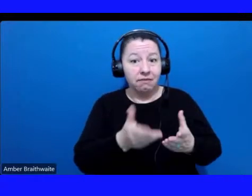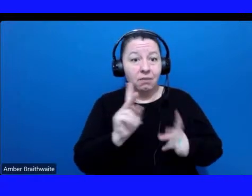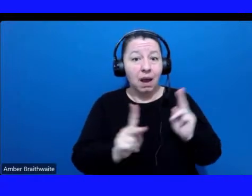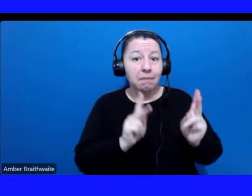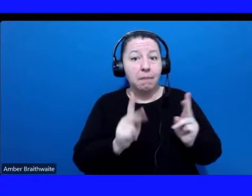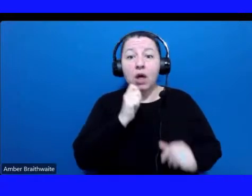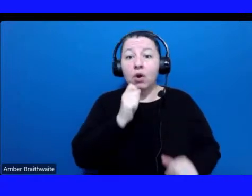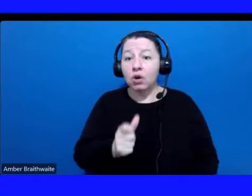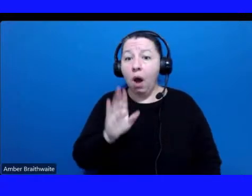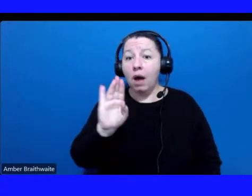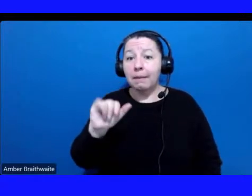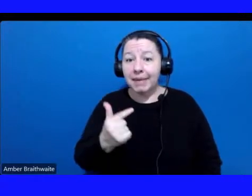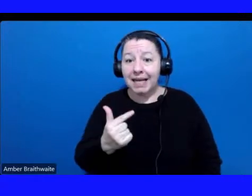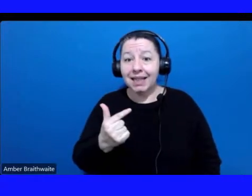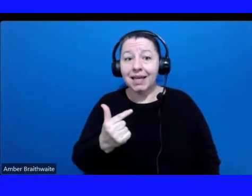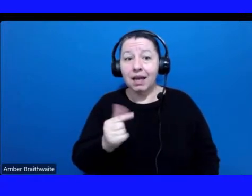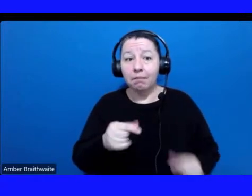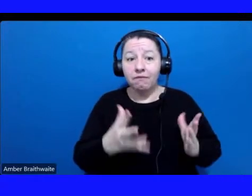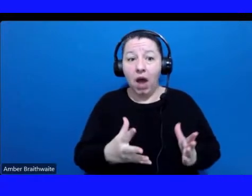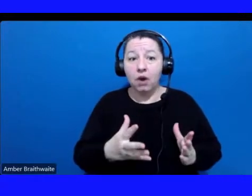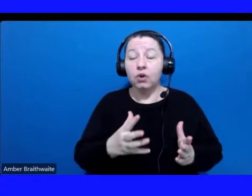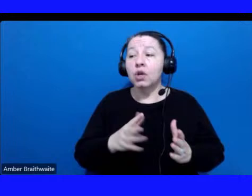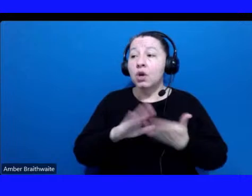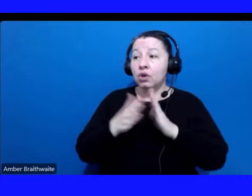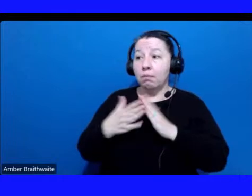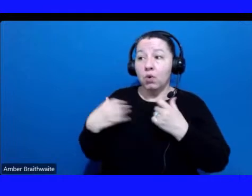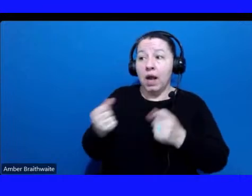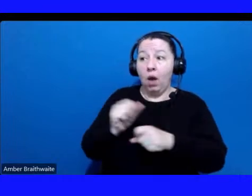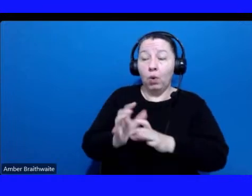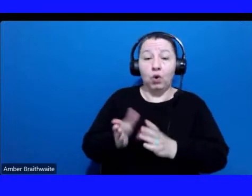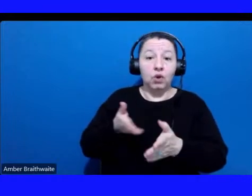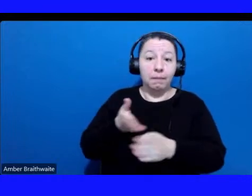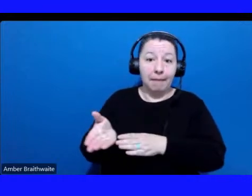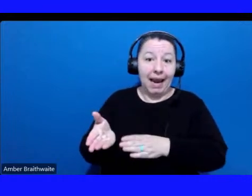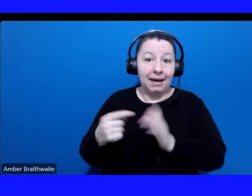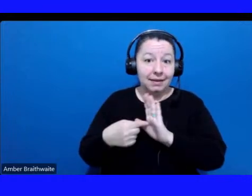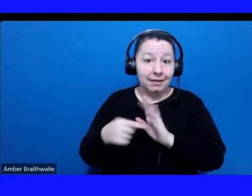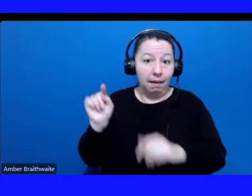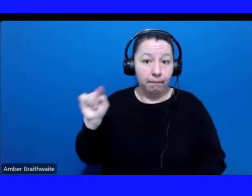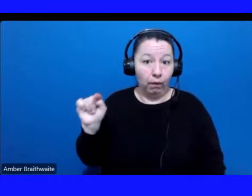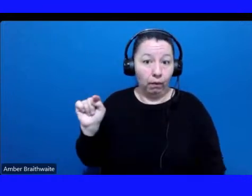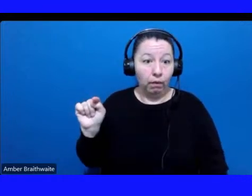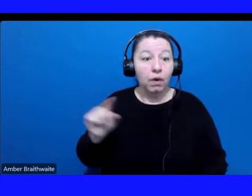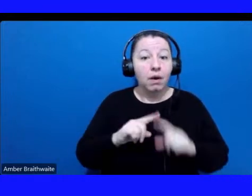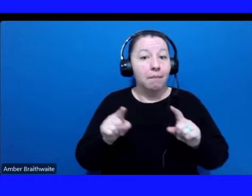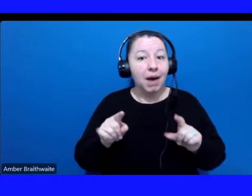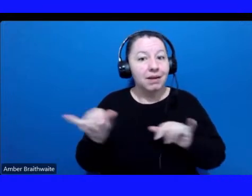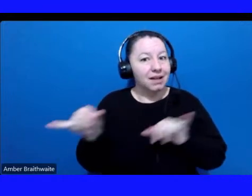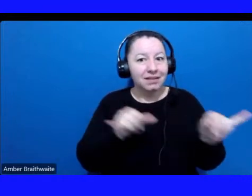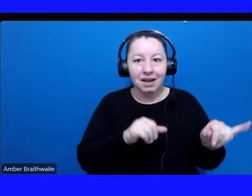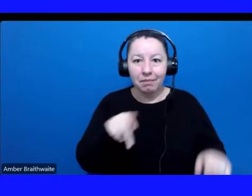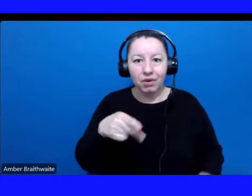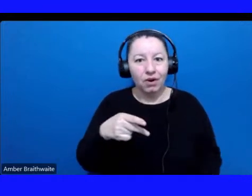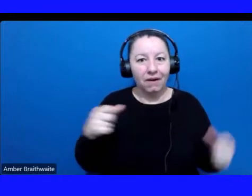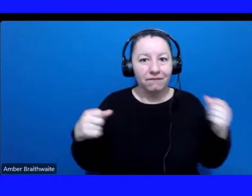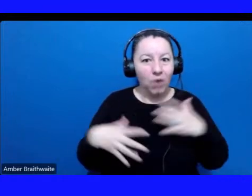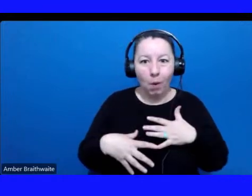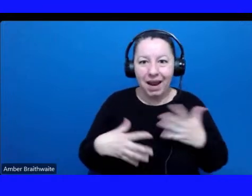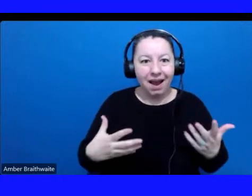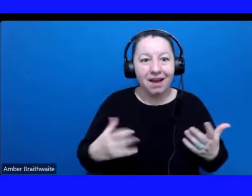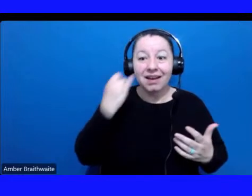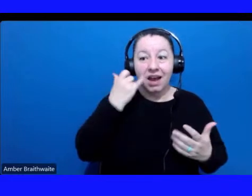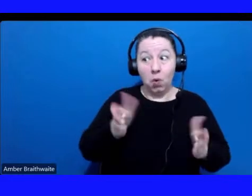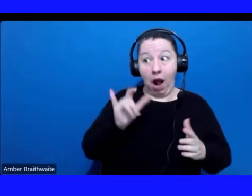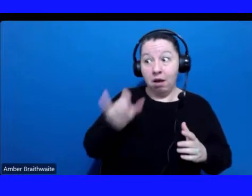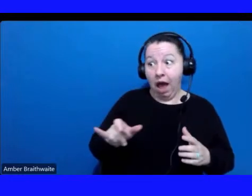of how to structure it in a payment model, we have a lot of people on board. It's a serious Yes, we do. discussion, but it's a challenge to come up